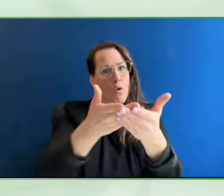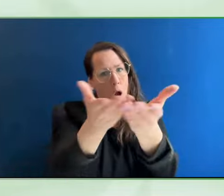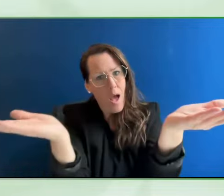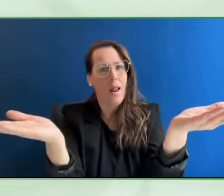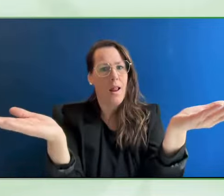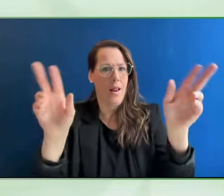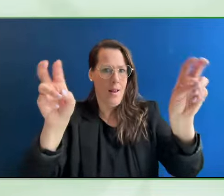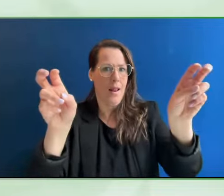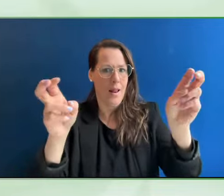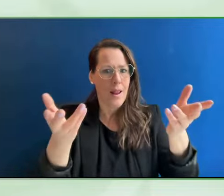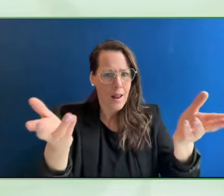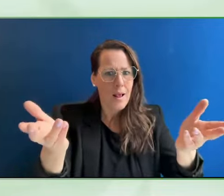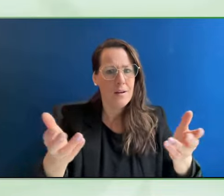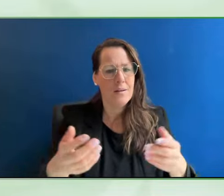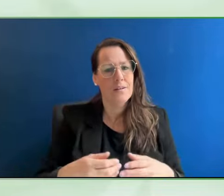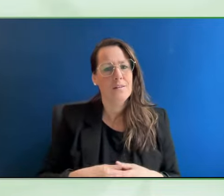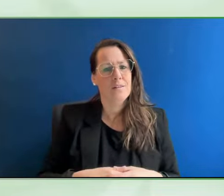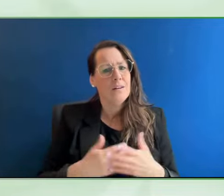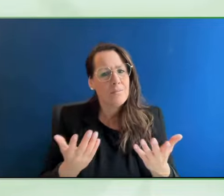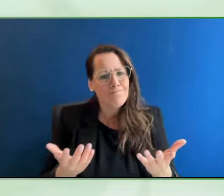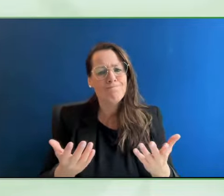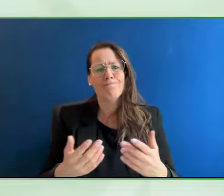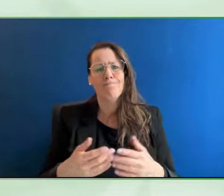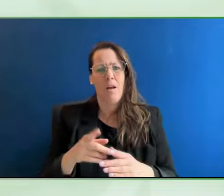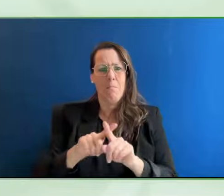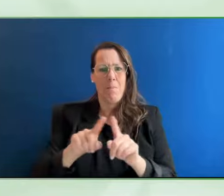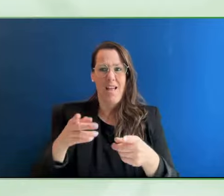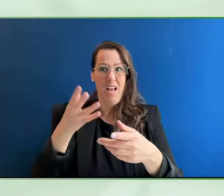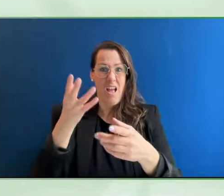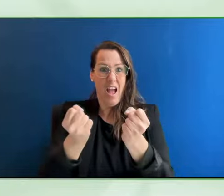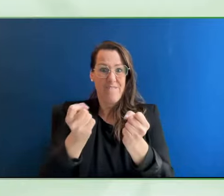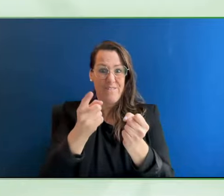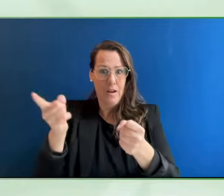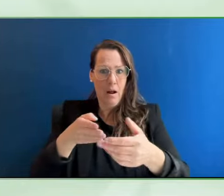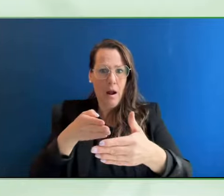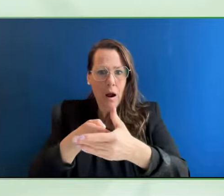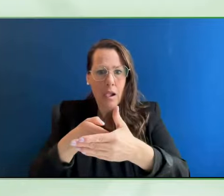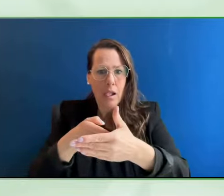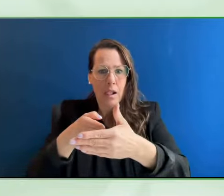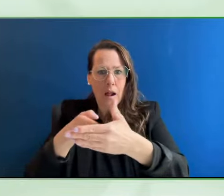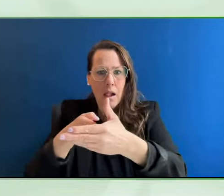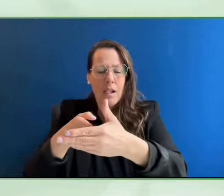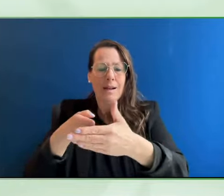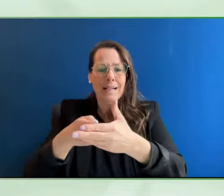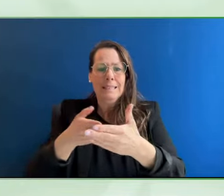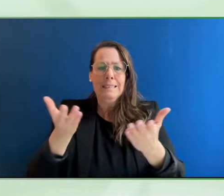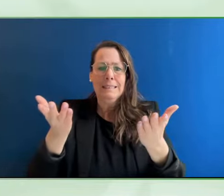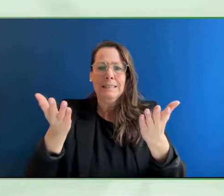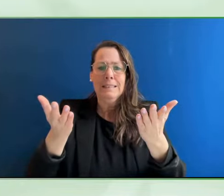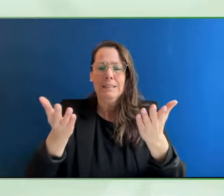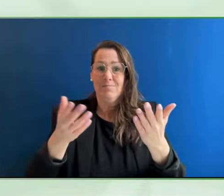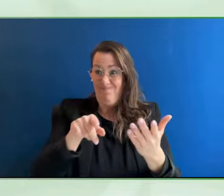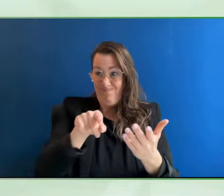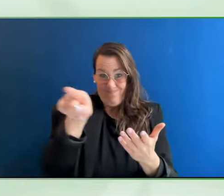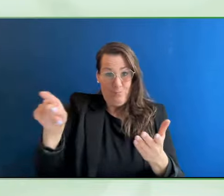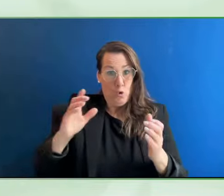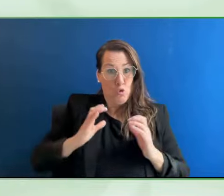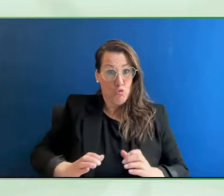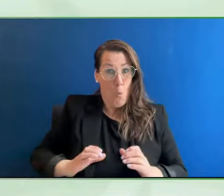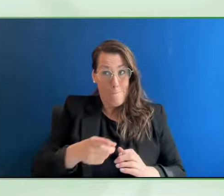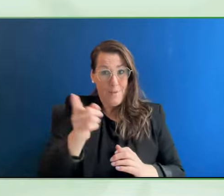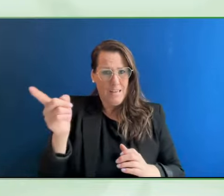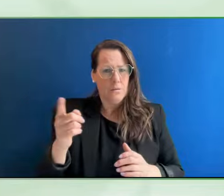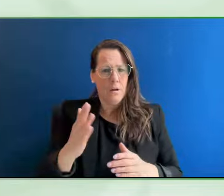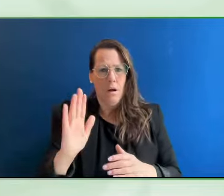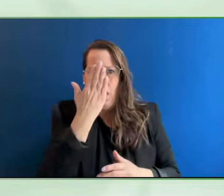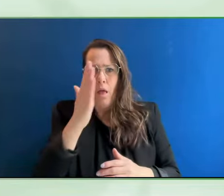is it for raising awareness for inclusion and for these issues in Austria and the